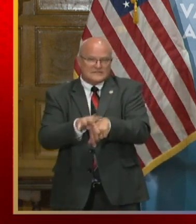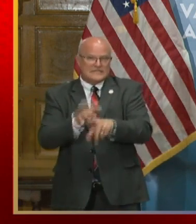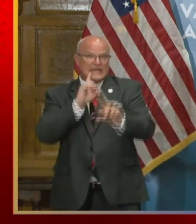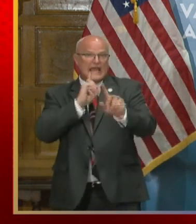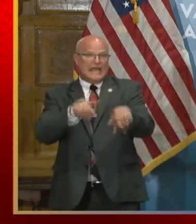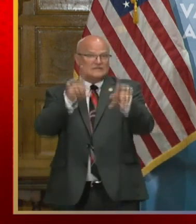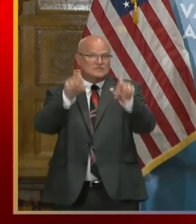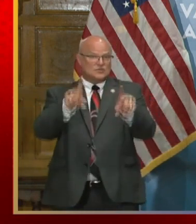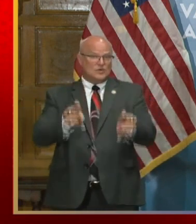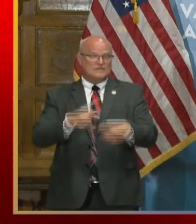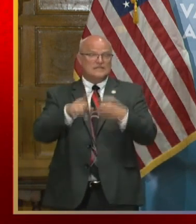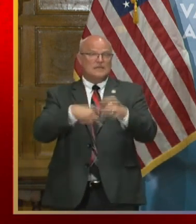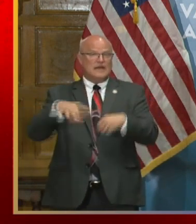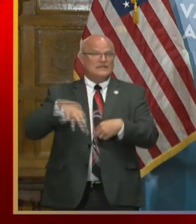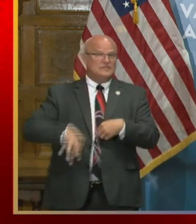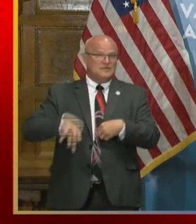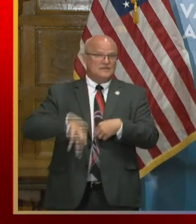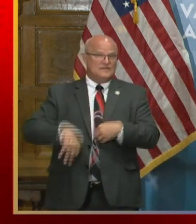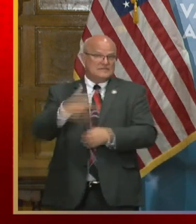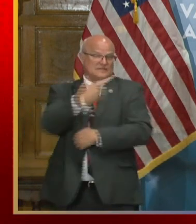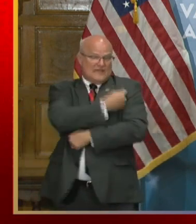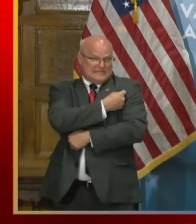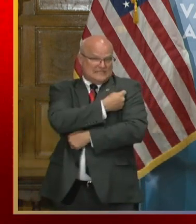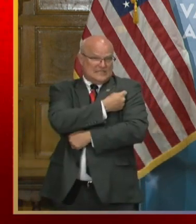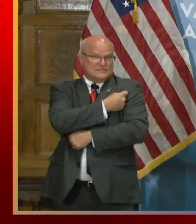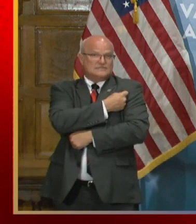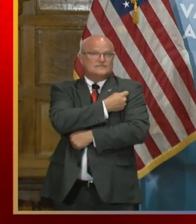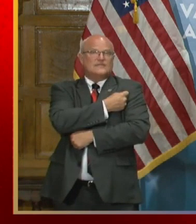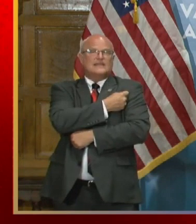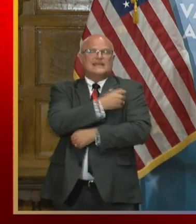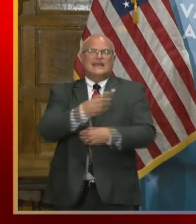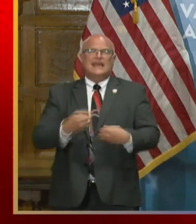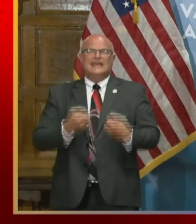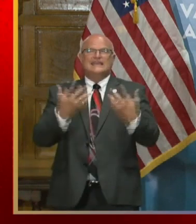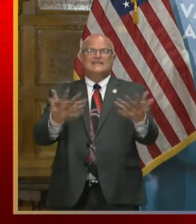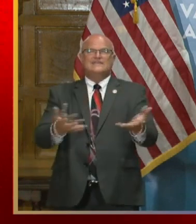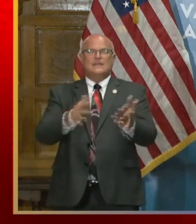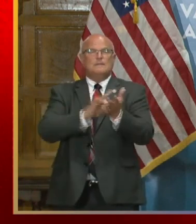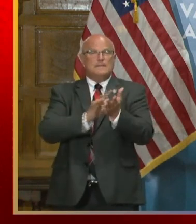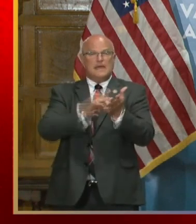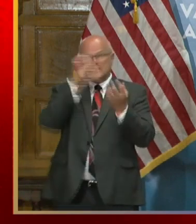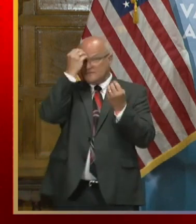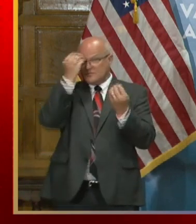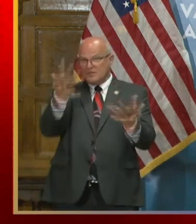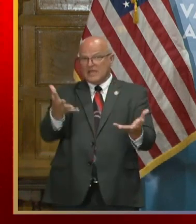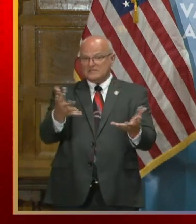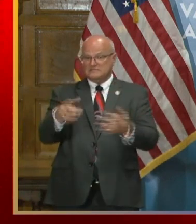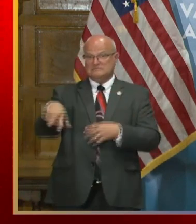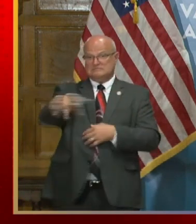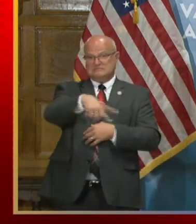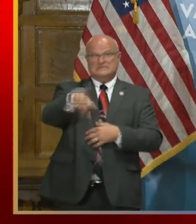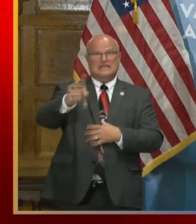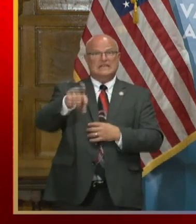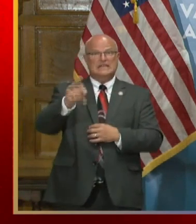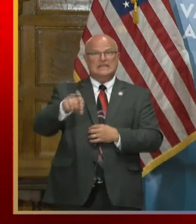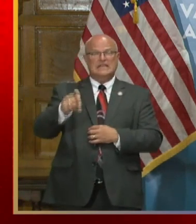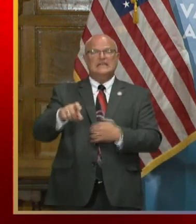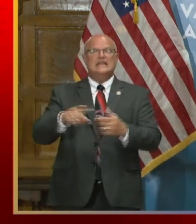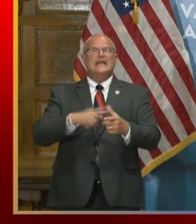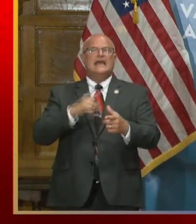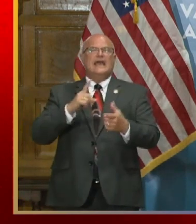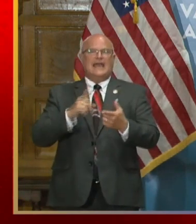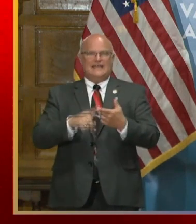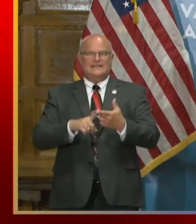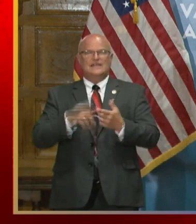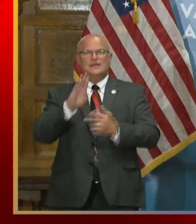answer any questions about the benefits of the vaccination, give them the medical information that they need, and it is going to